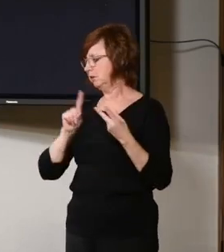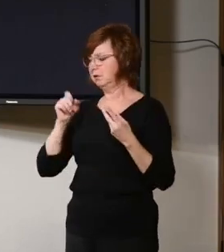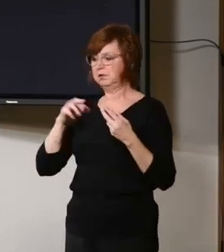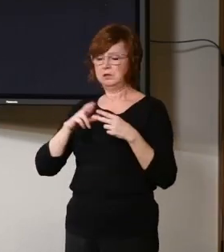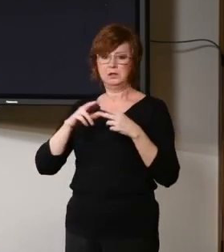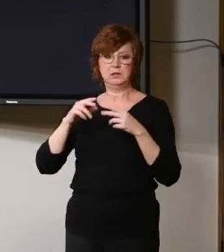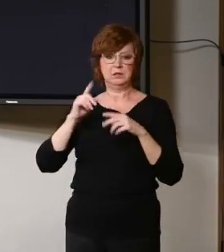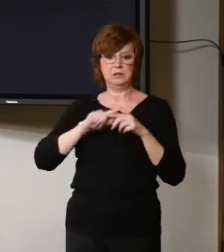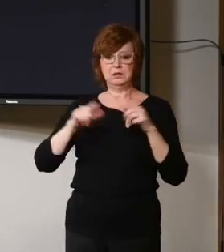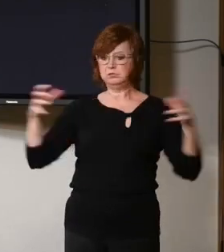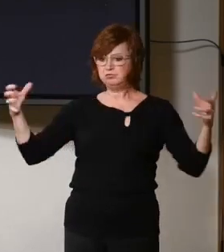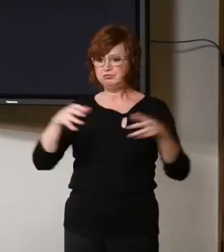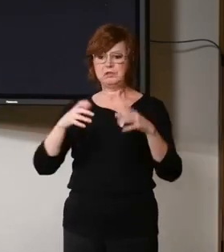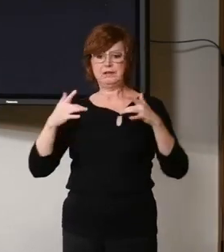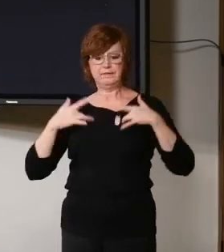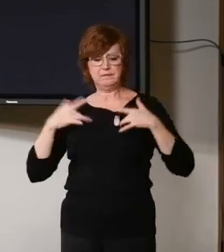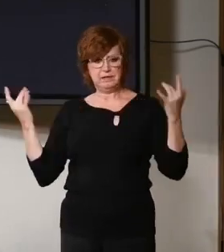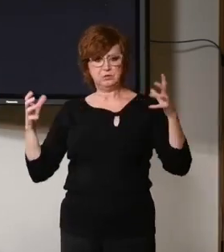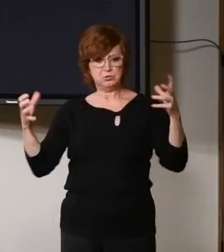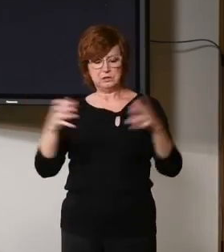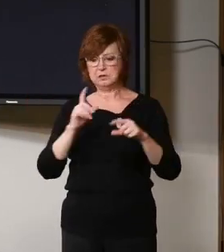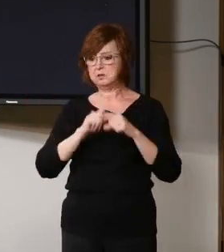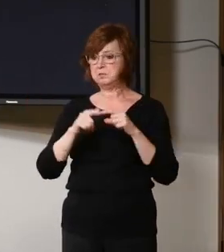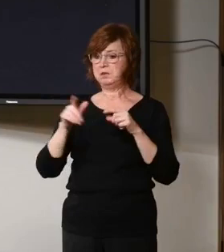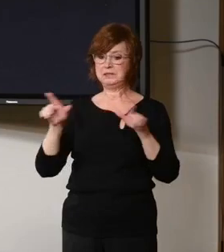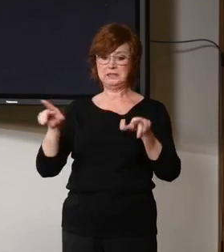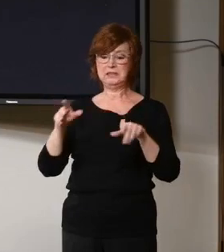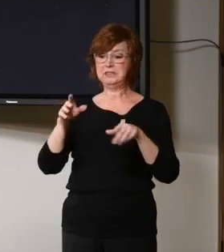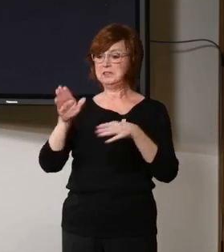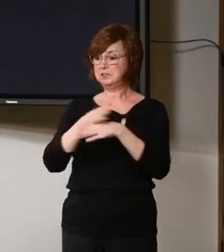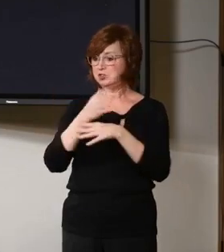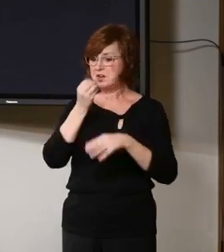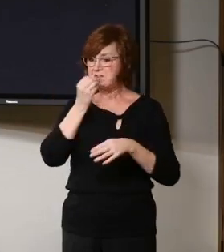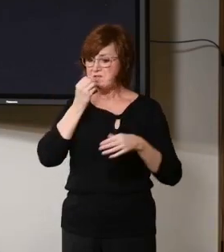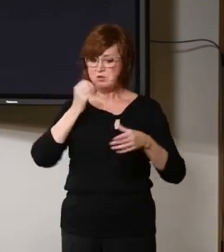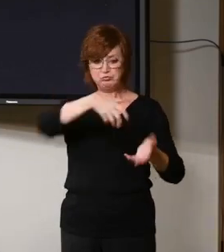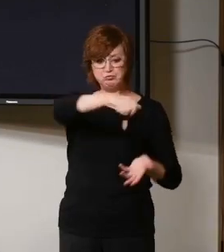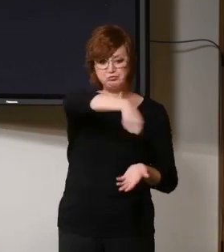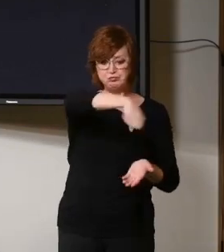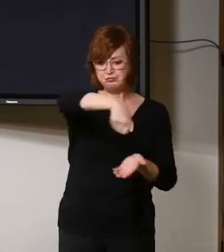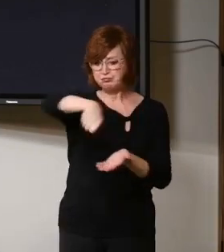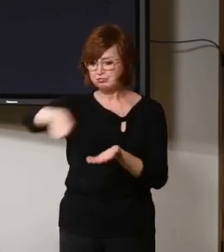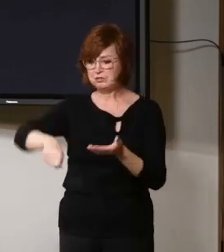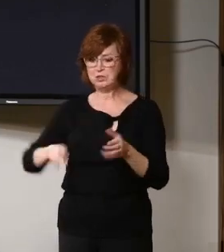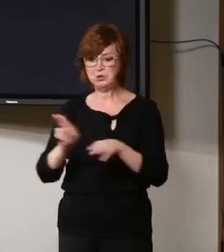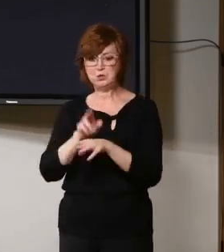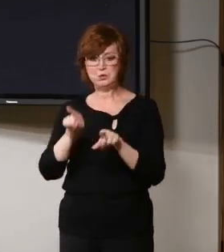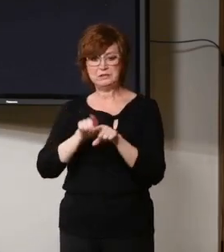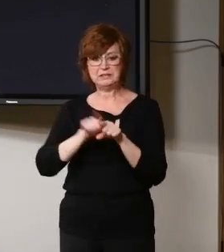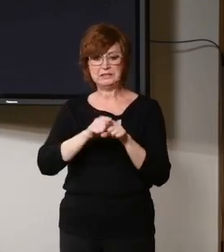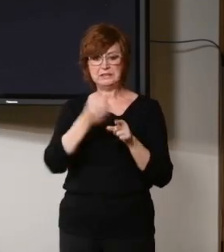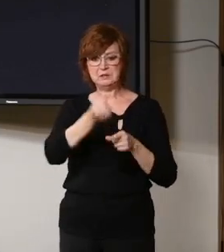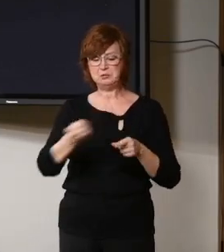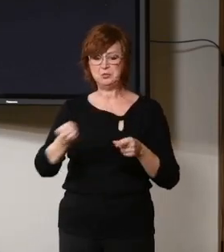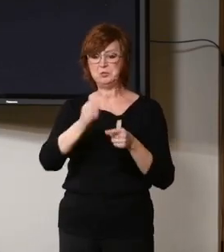picnics together, because that seems to be an issue in mass gatherings.